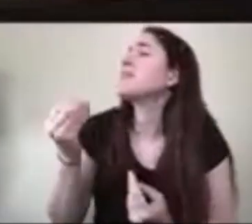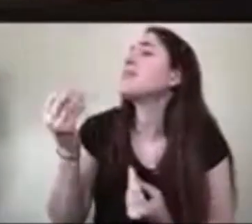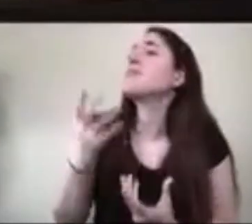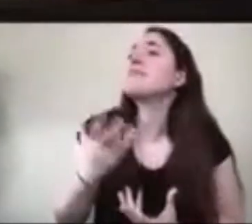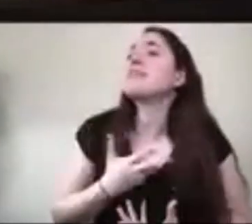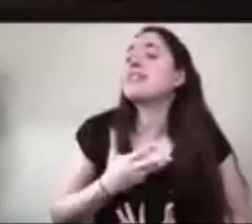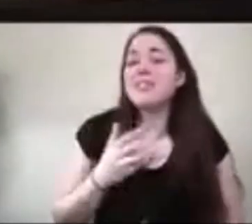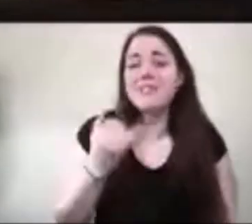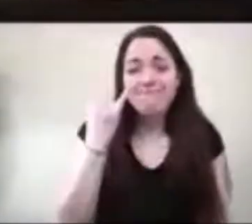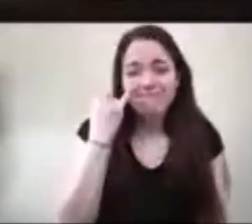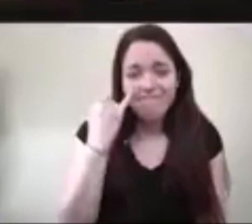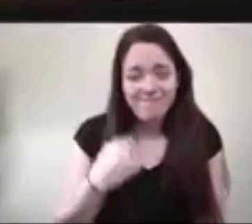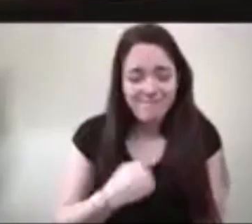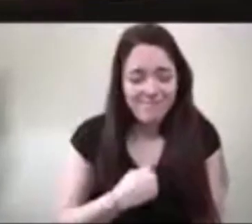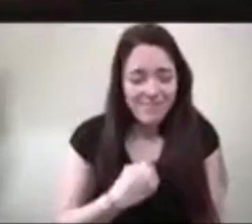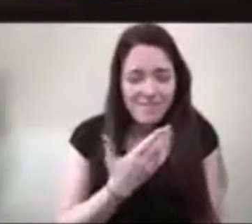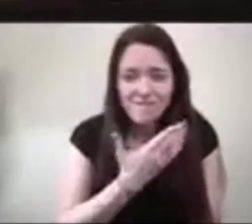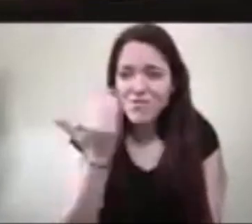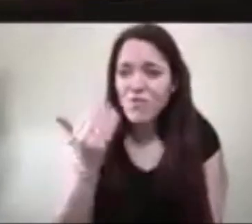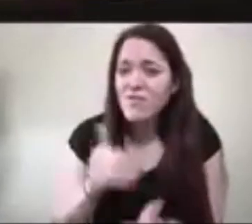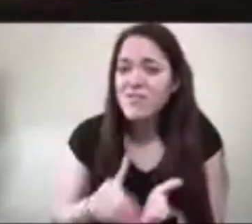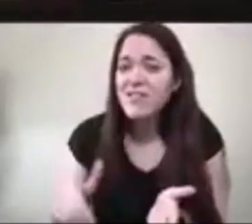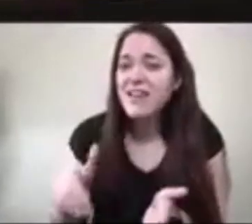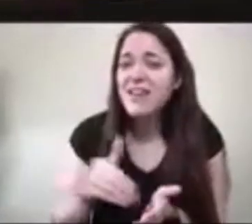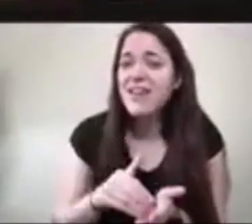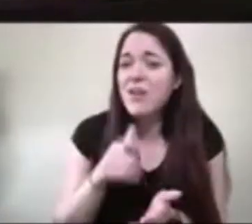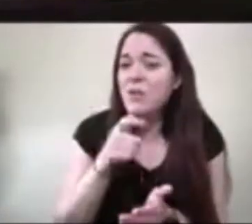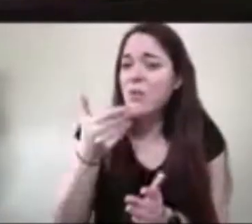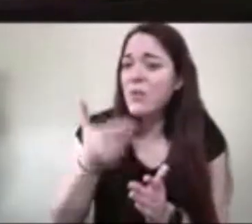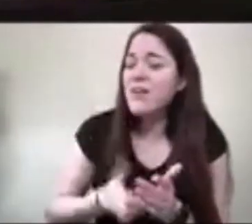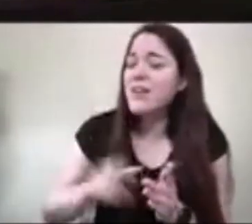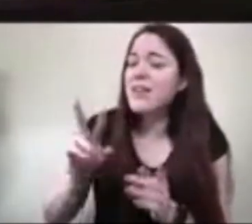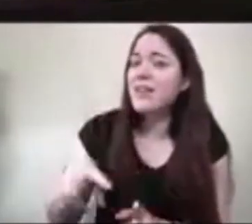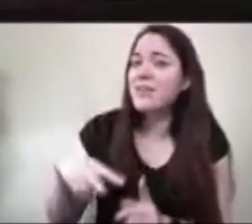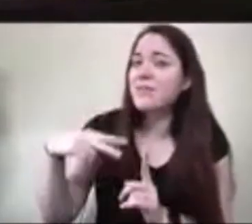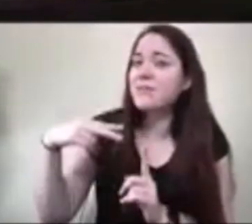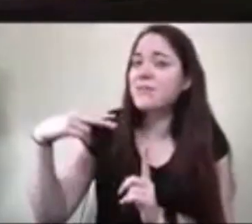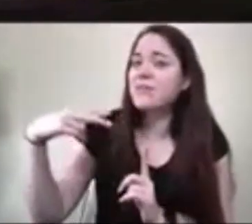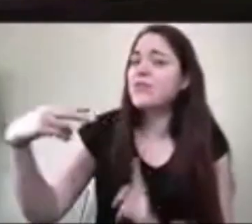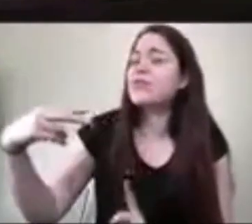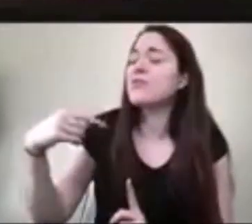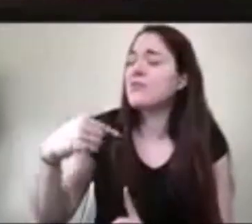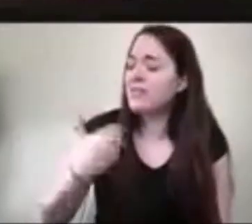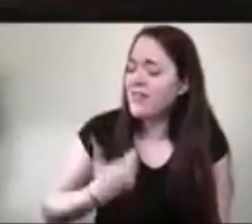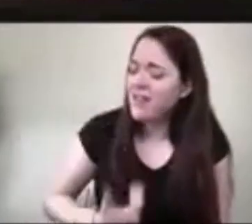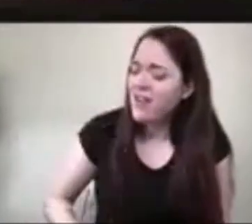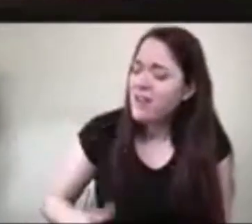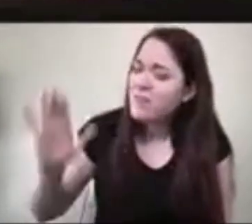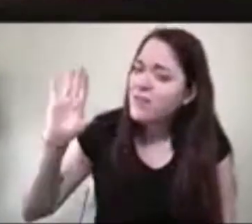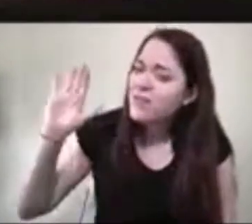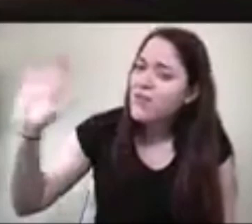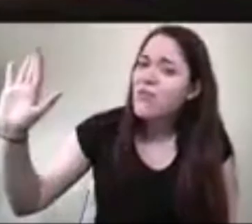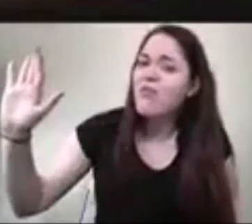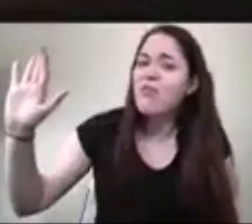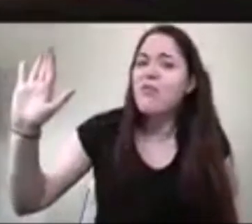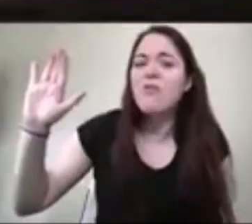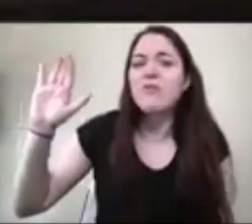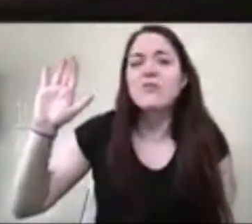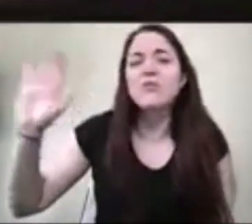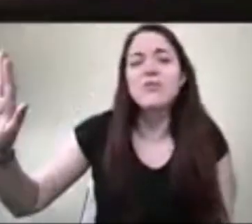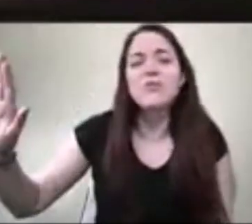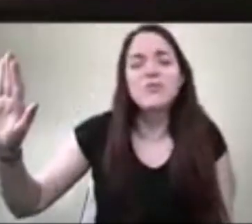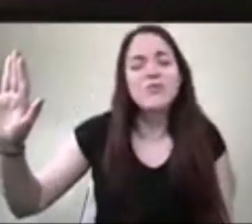Tell me lest I forget who I am to you, I belong